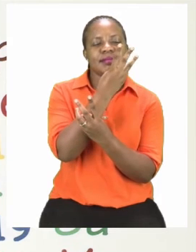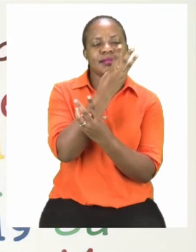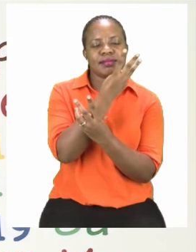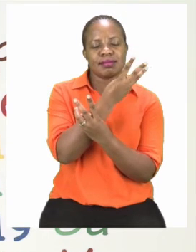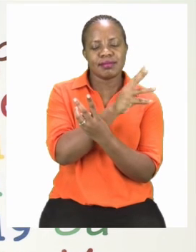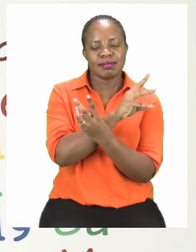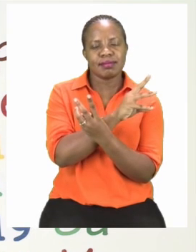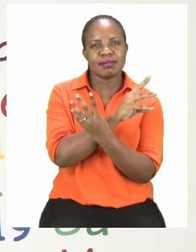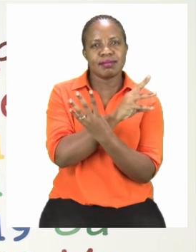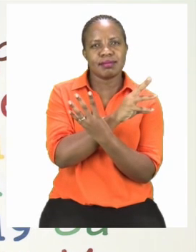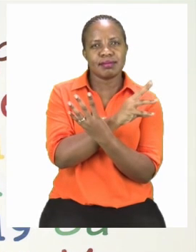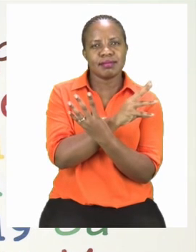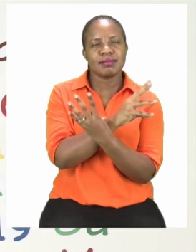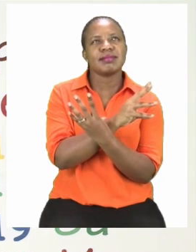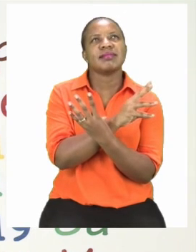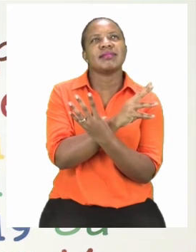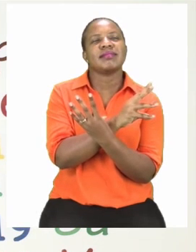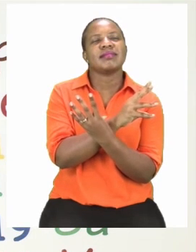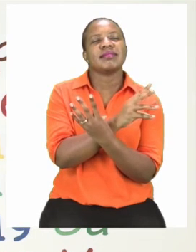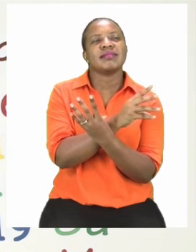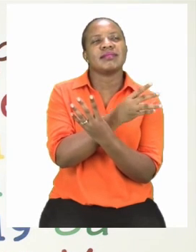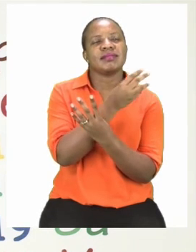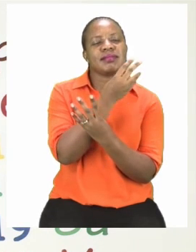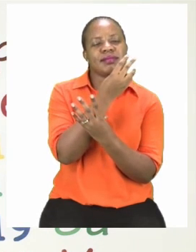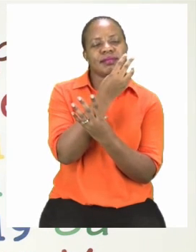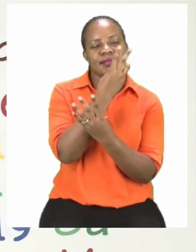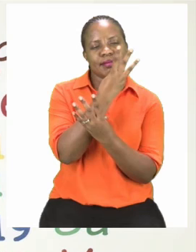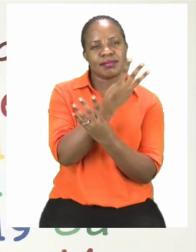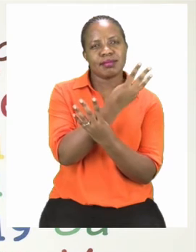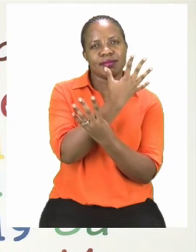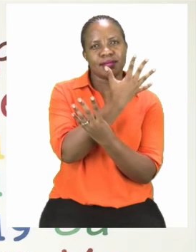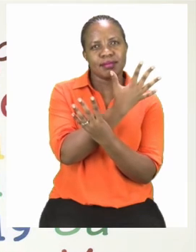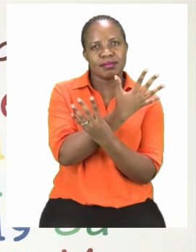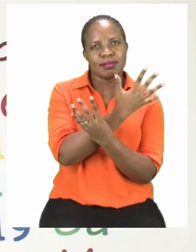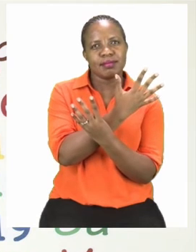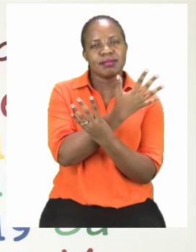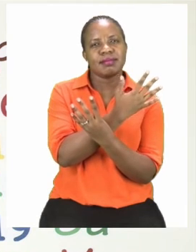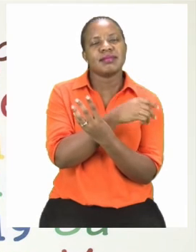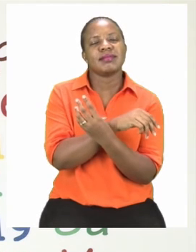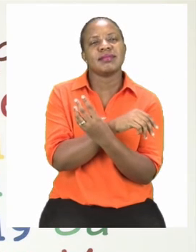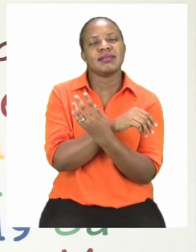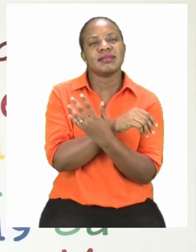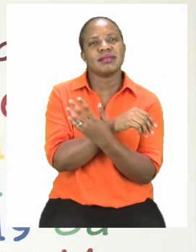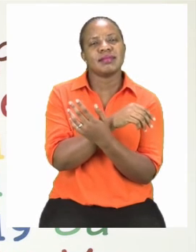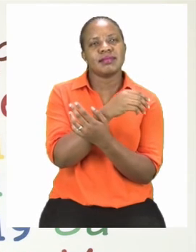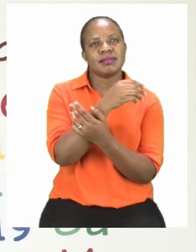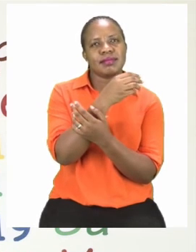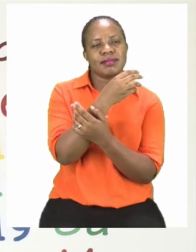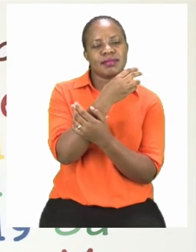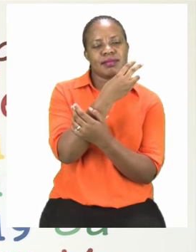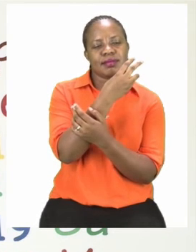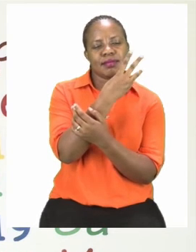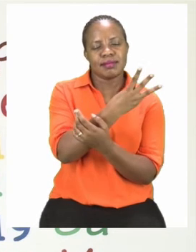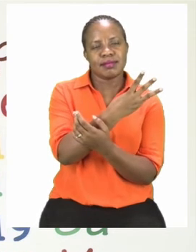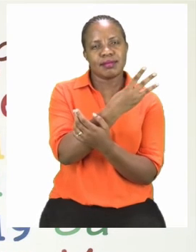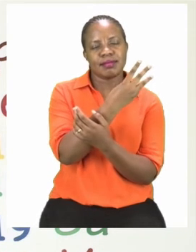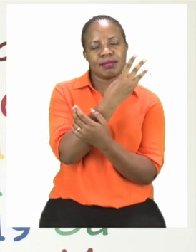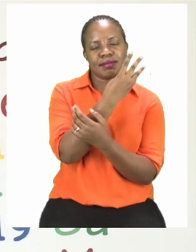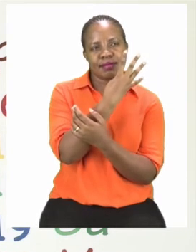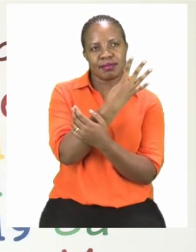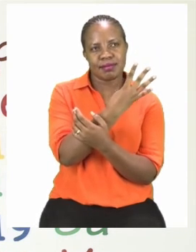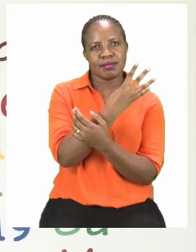to be bridging and we are going to be using the number 10 to make the bridge. Now,